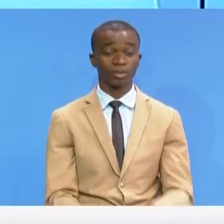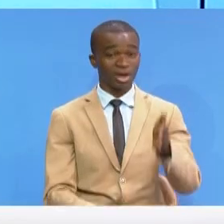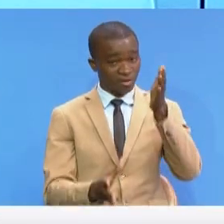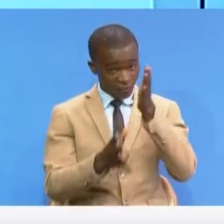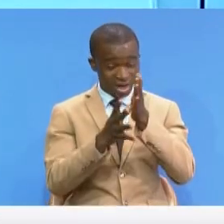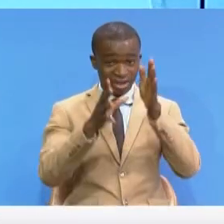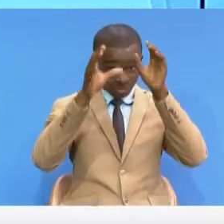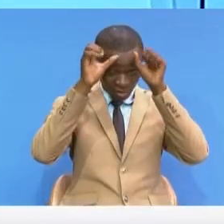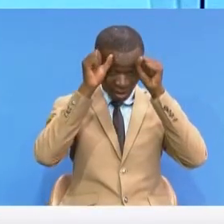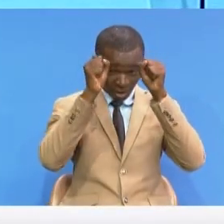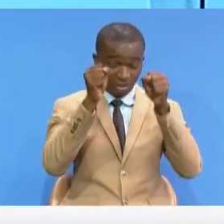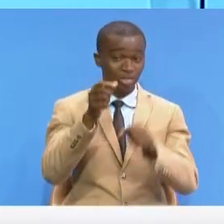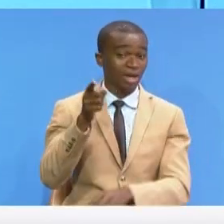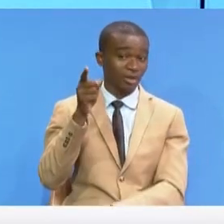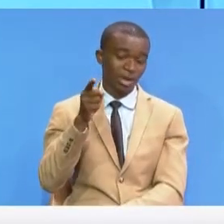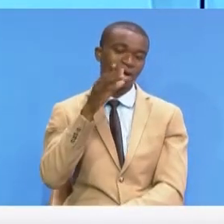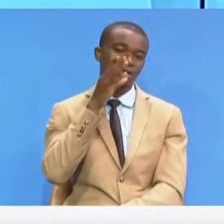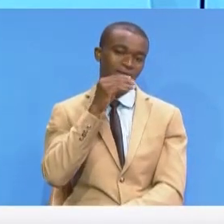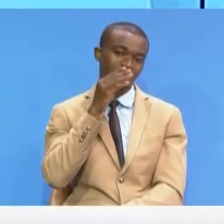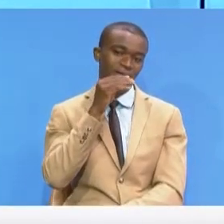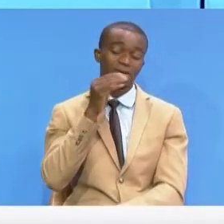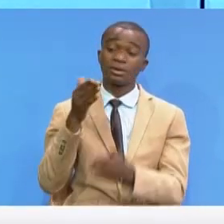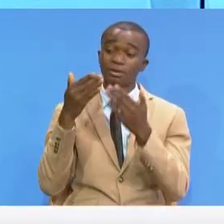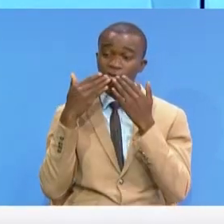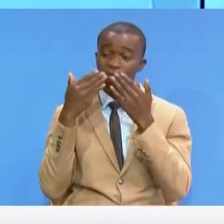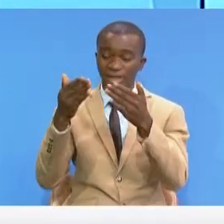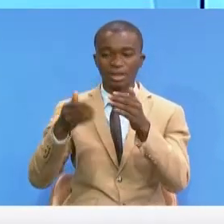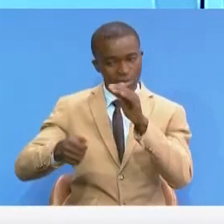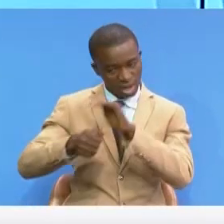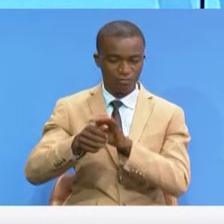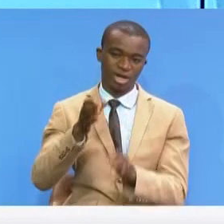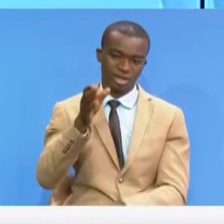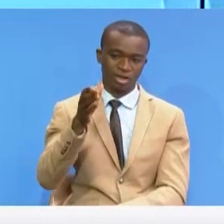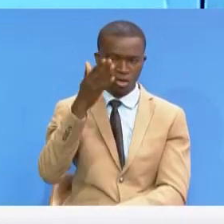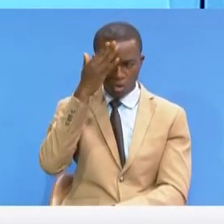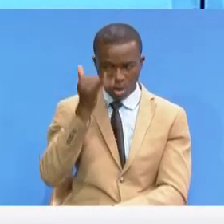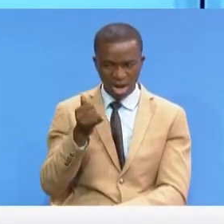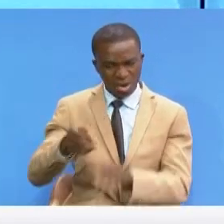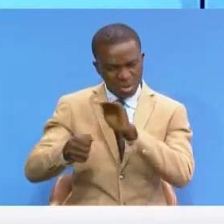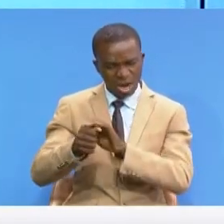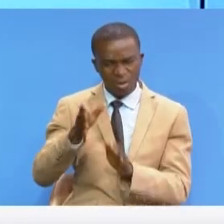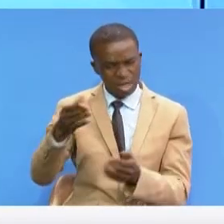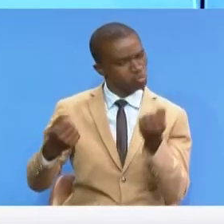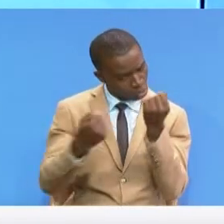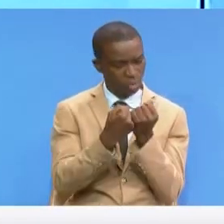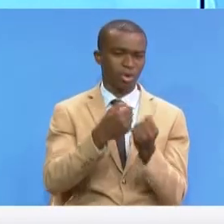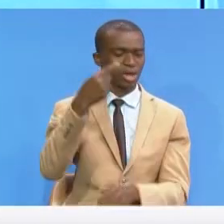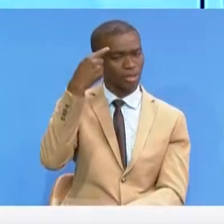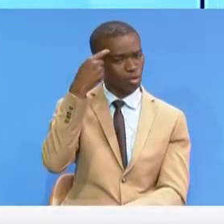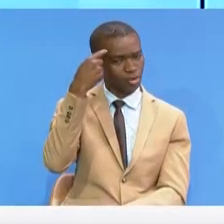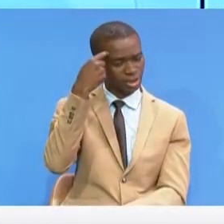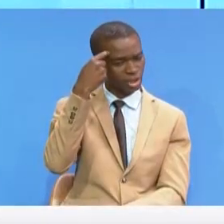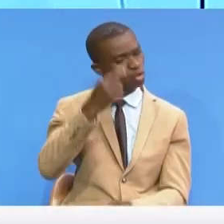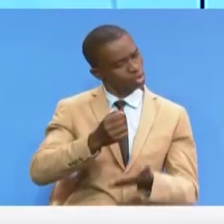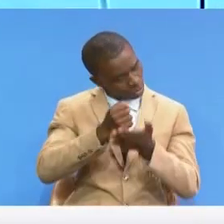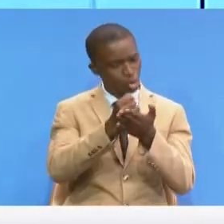Vice President Mutale Nalumango has thanked the private sector for the support rendered to government in meeting the needs of